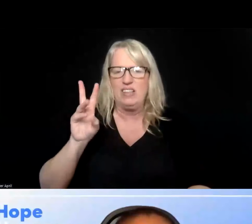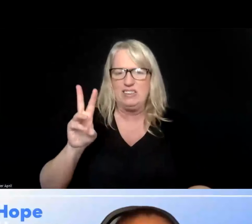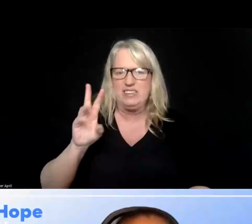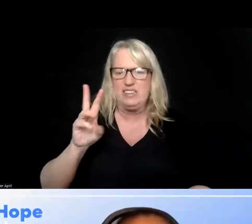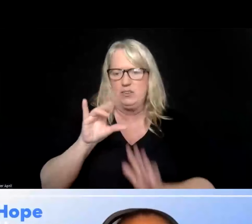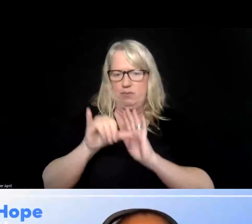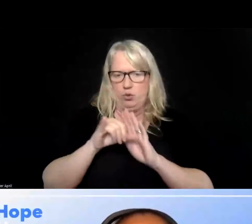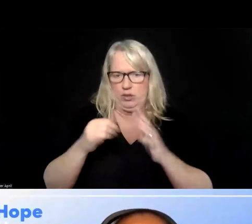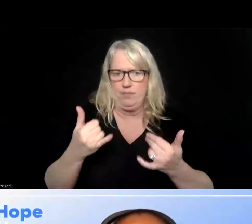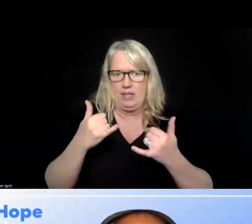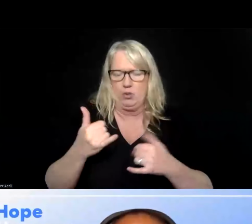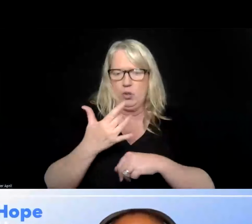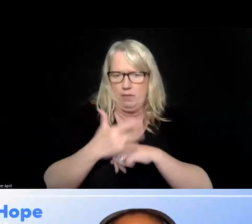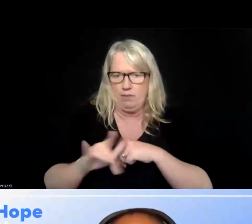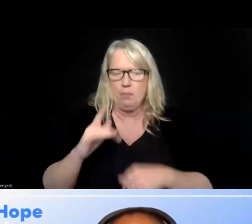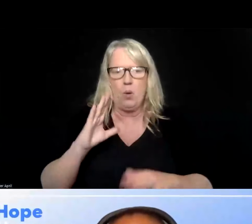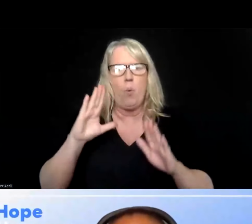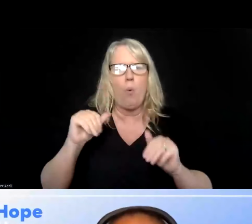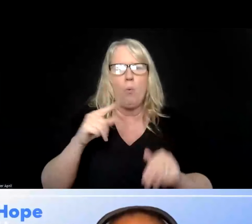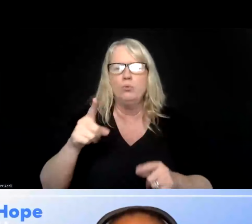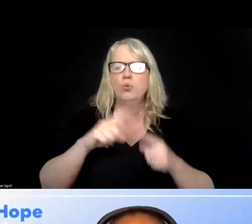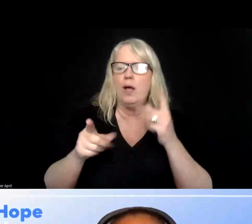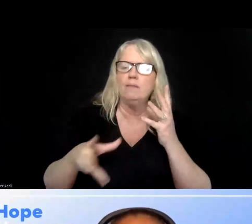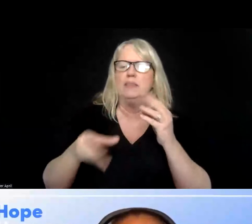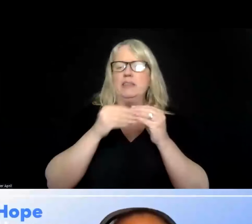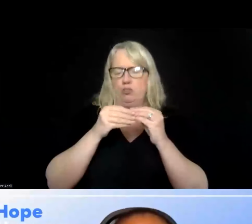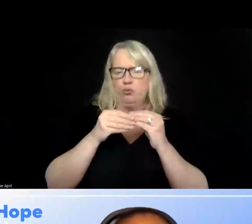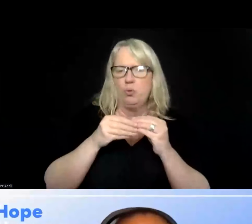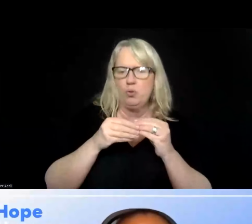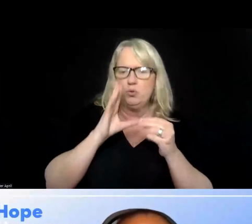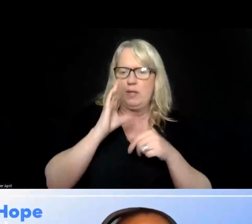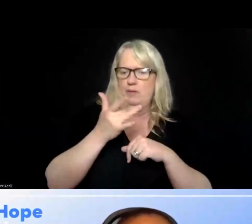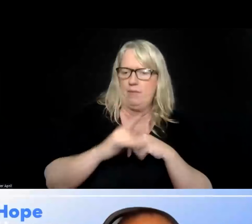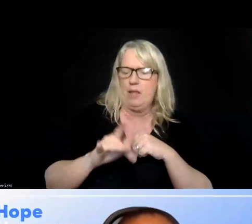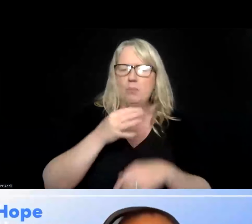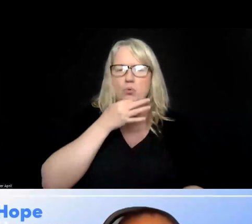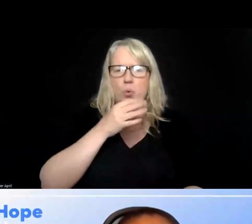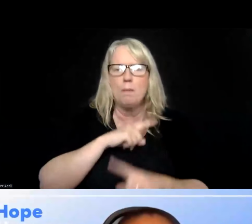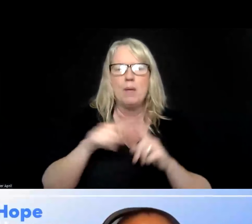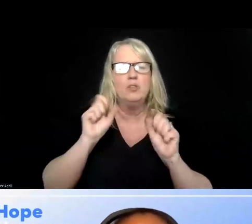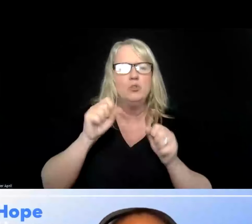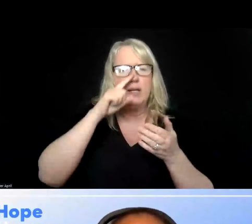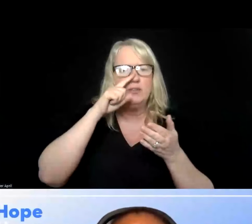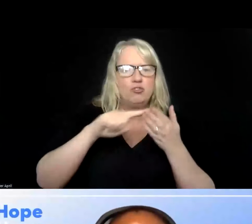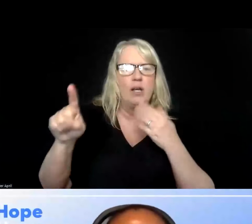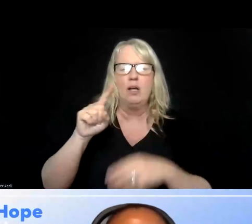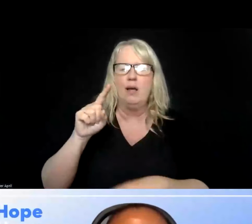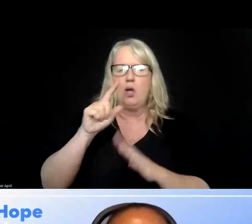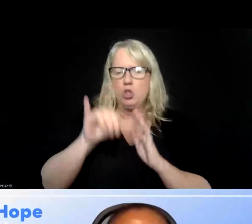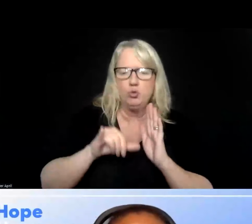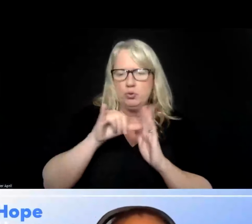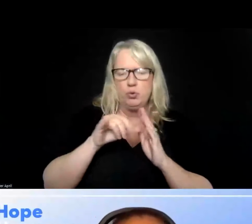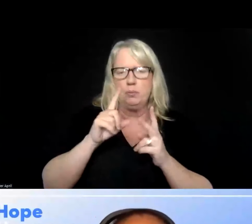currently available and hope to have additional videos available soon. But again, you can check those out on YouTube or